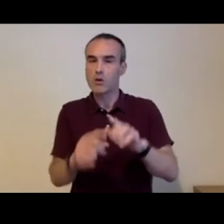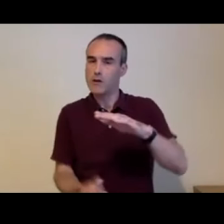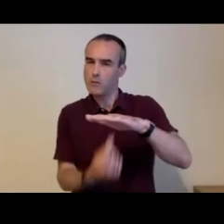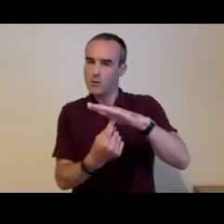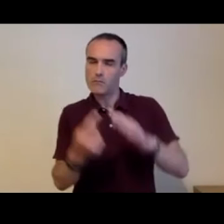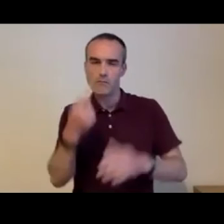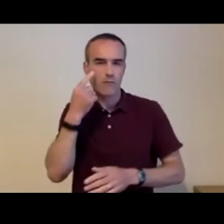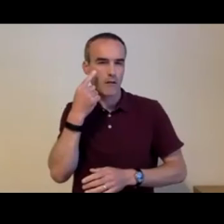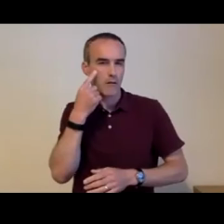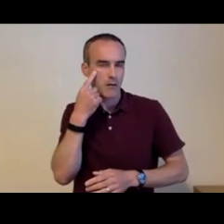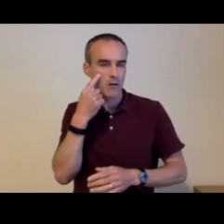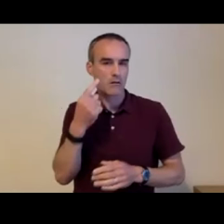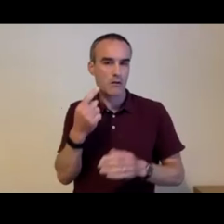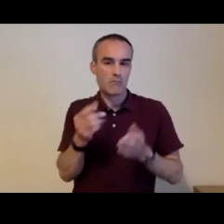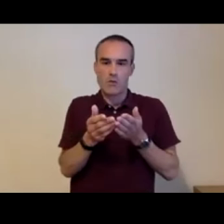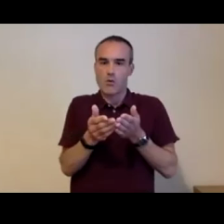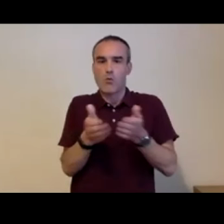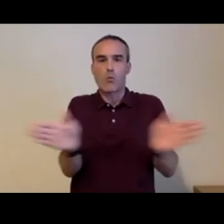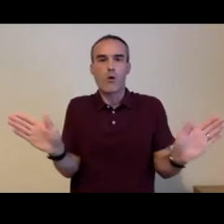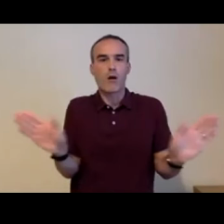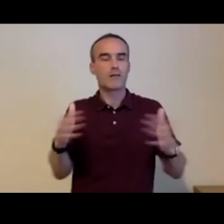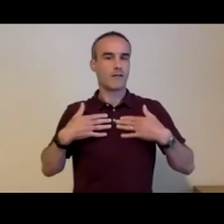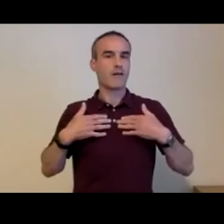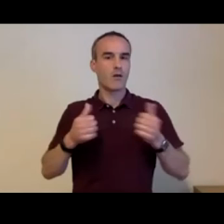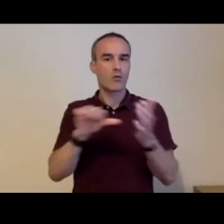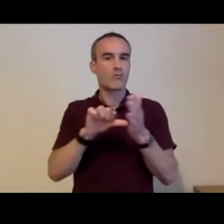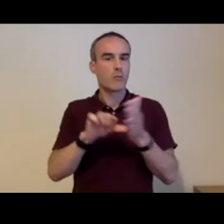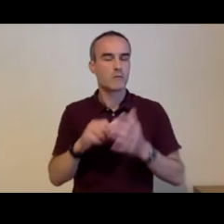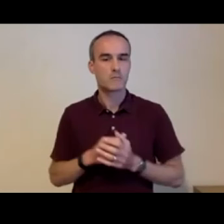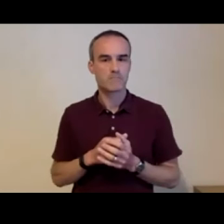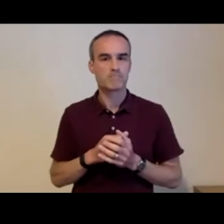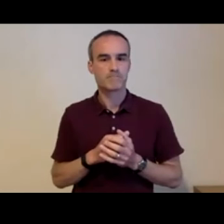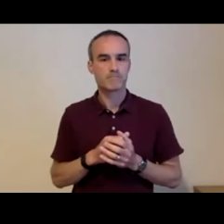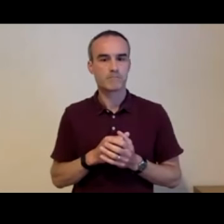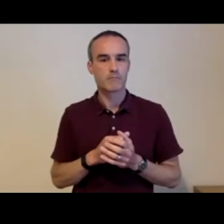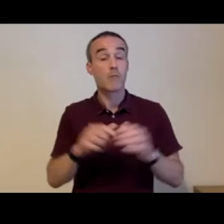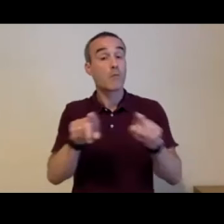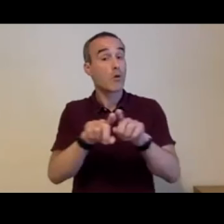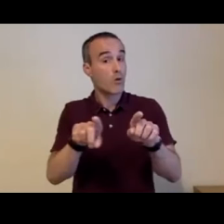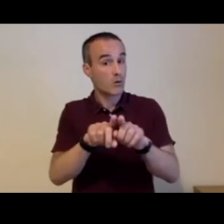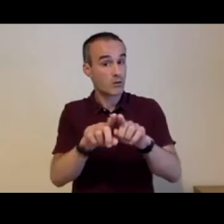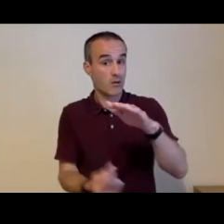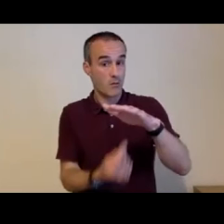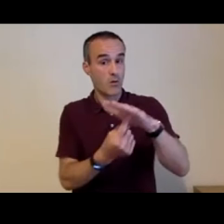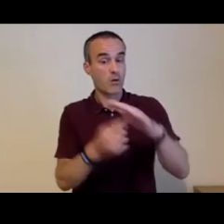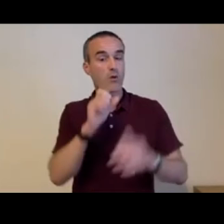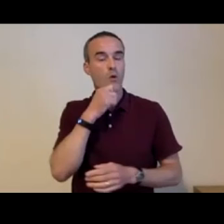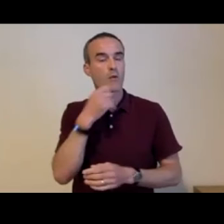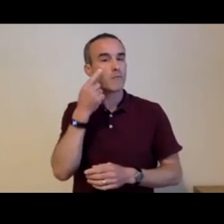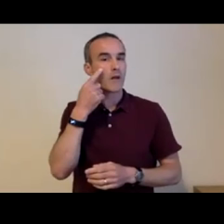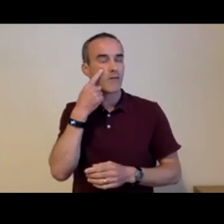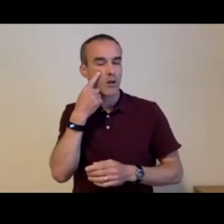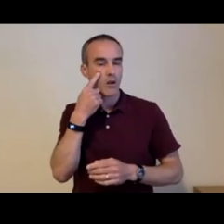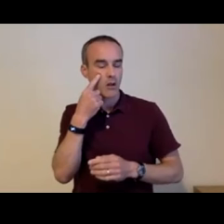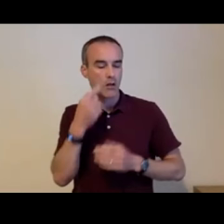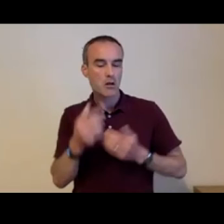glimpse some of the wider health issues. And then importantly, let's look at some of the emerging